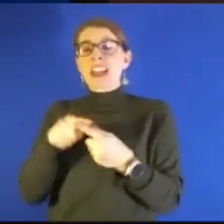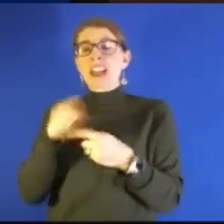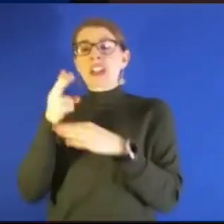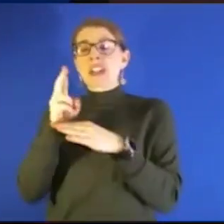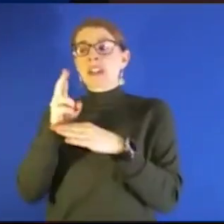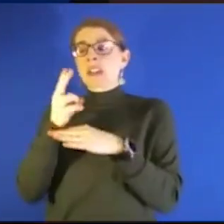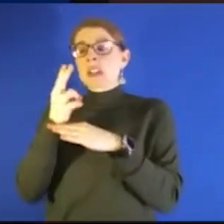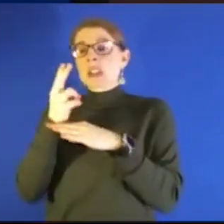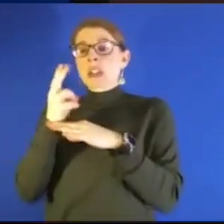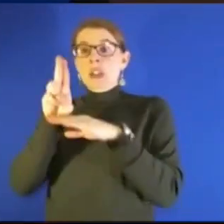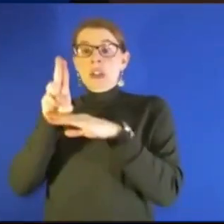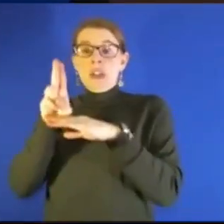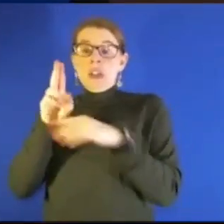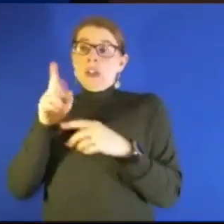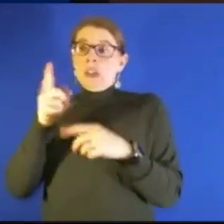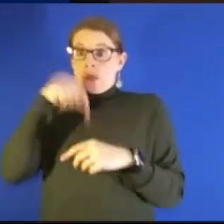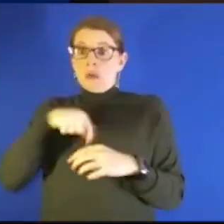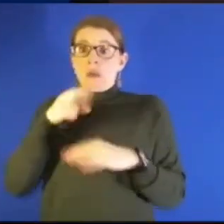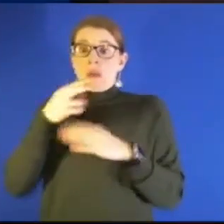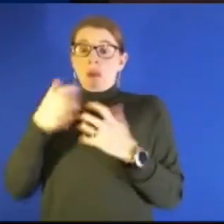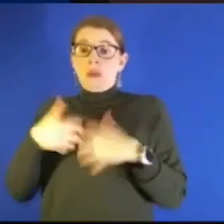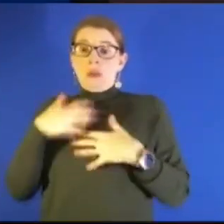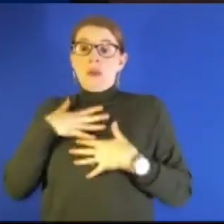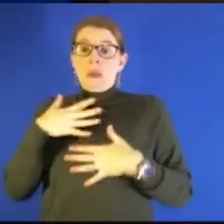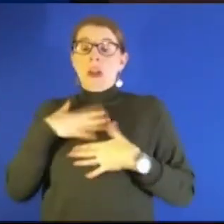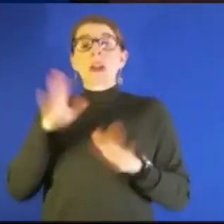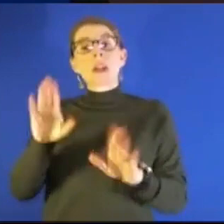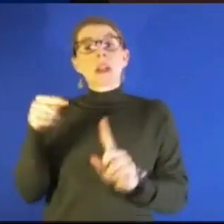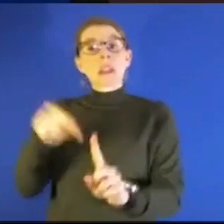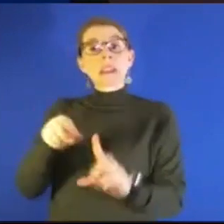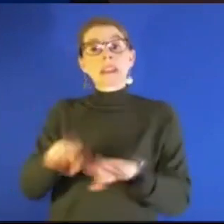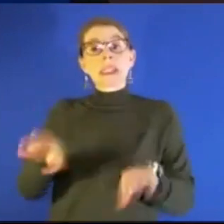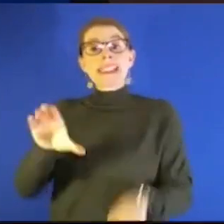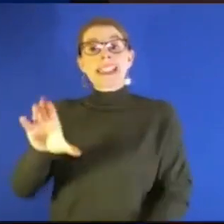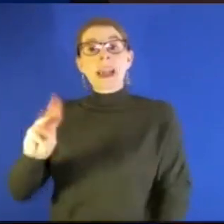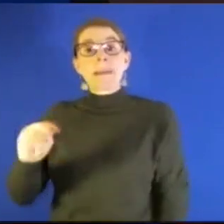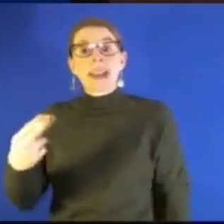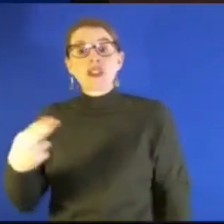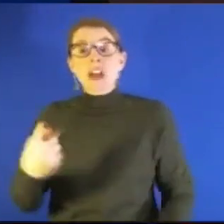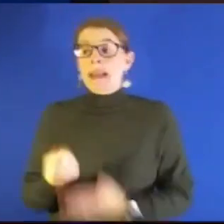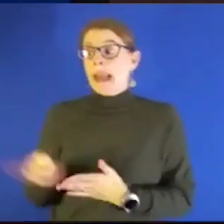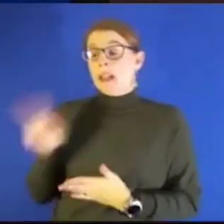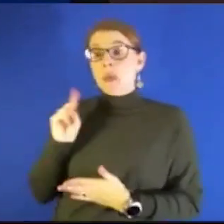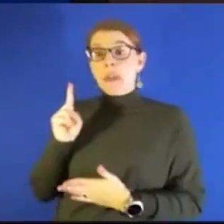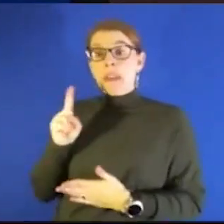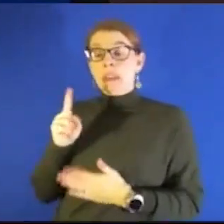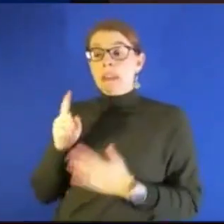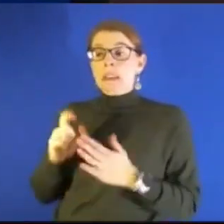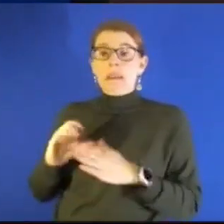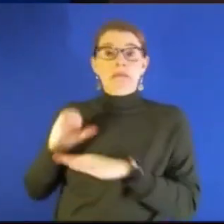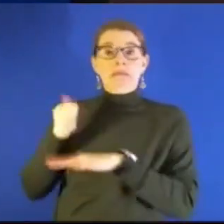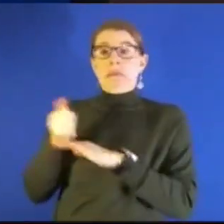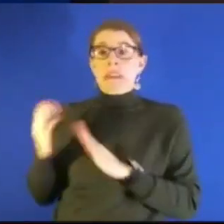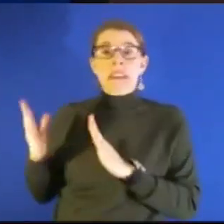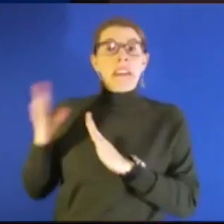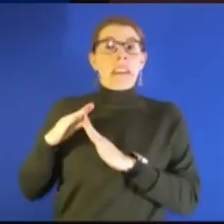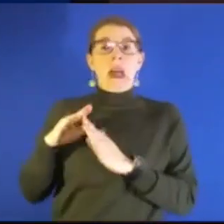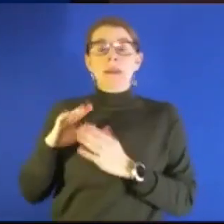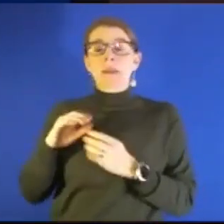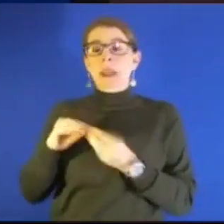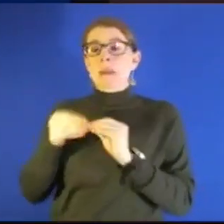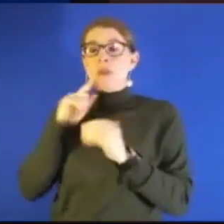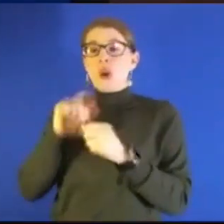remember, talk about young kids. Children's Mercy last week set their highest number of COVID-19 patients they've